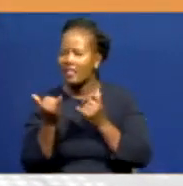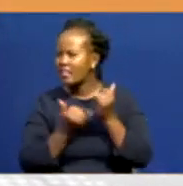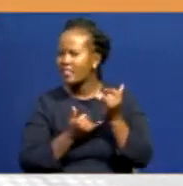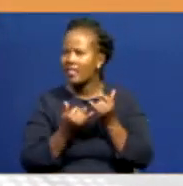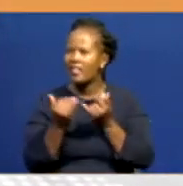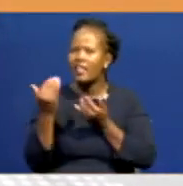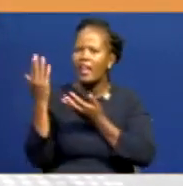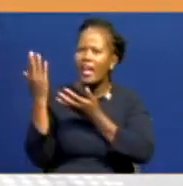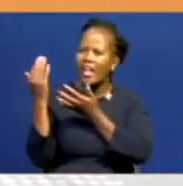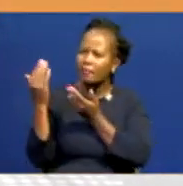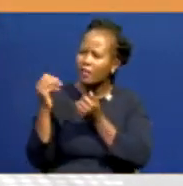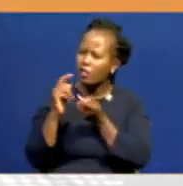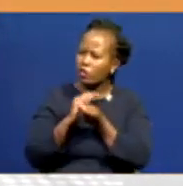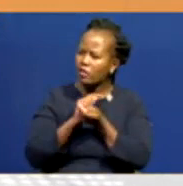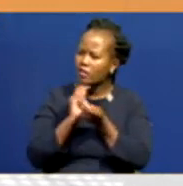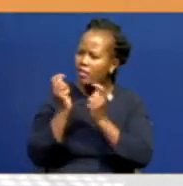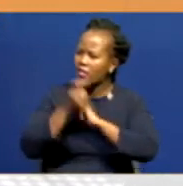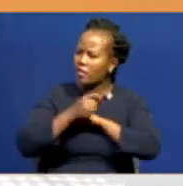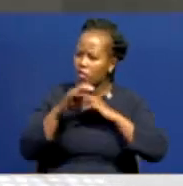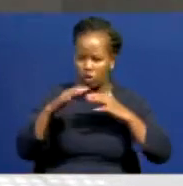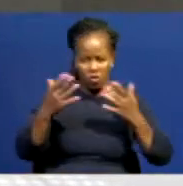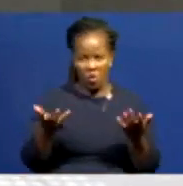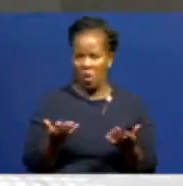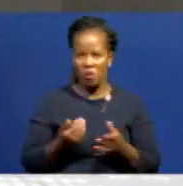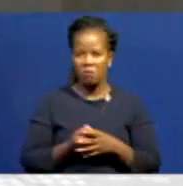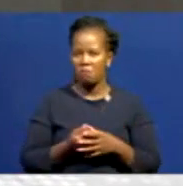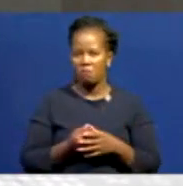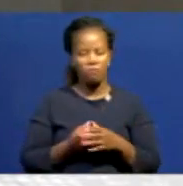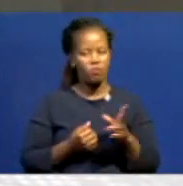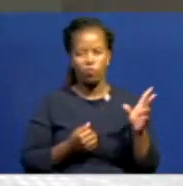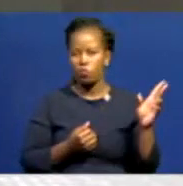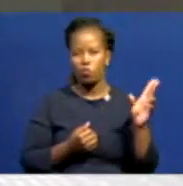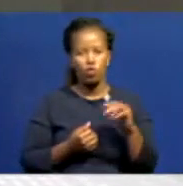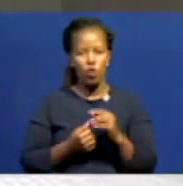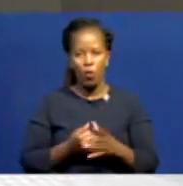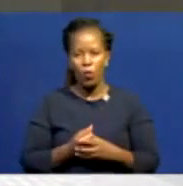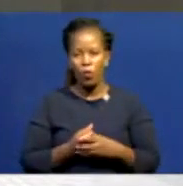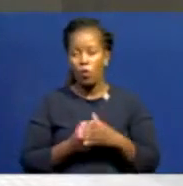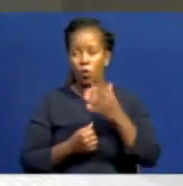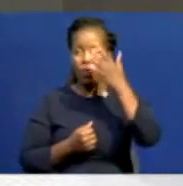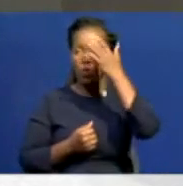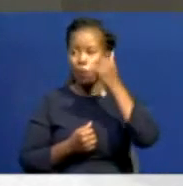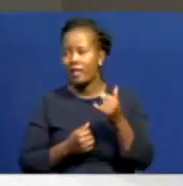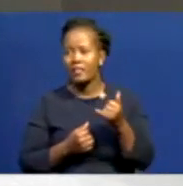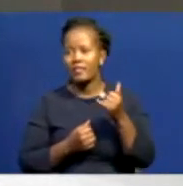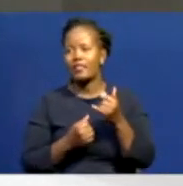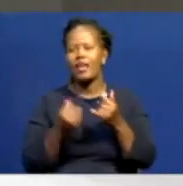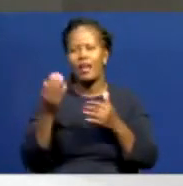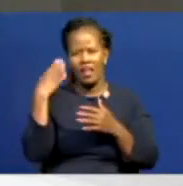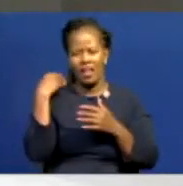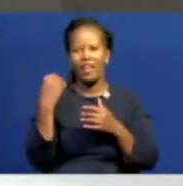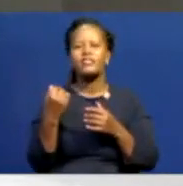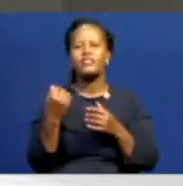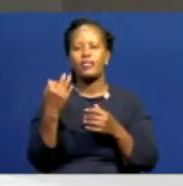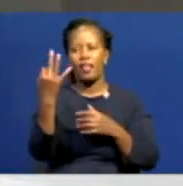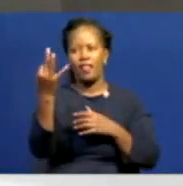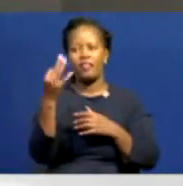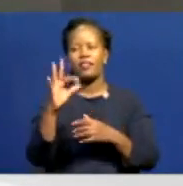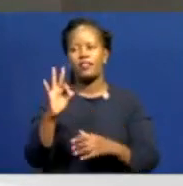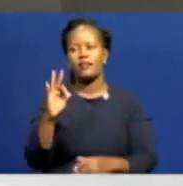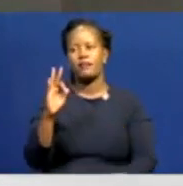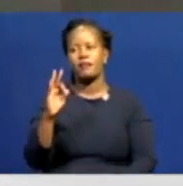changed? Technically, no. Mm-hmm. Because you look at the last three editions of the Africa Cup of